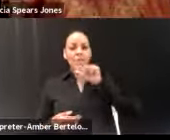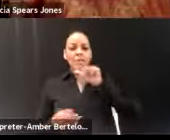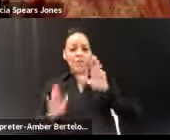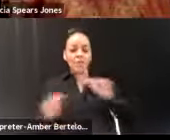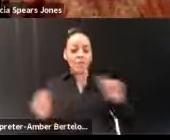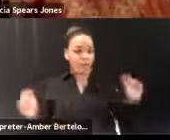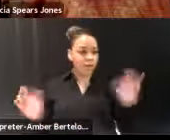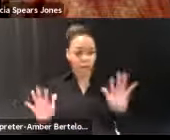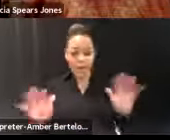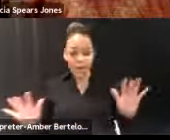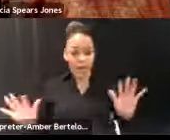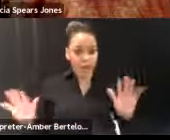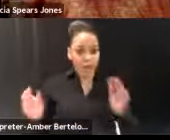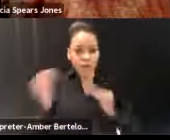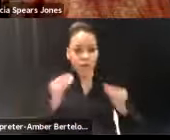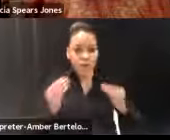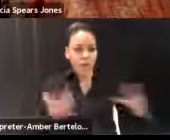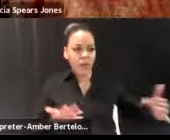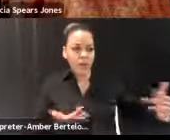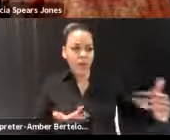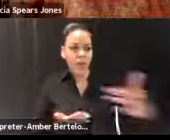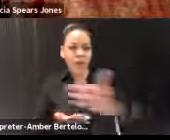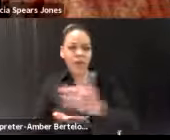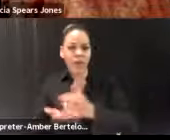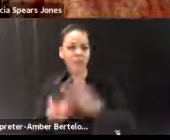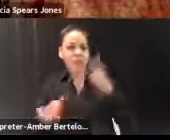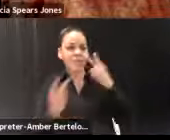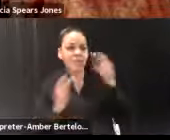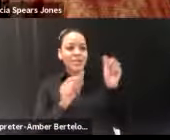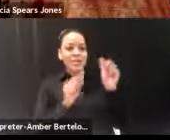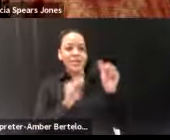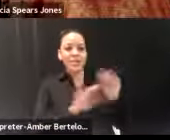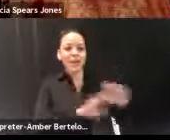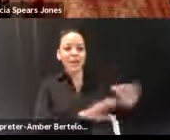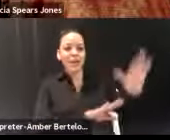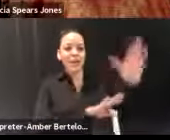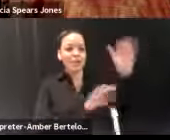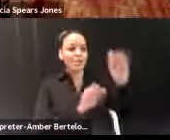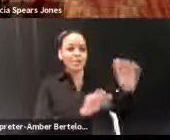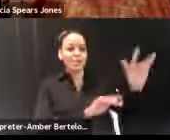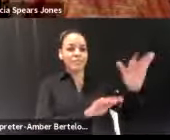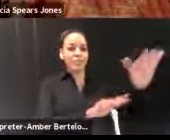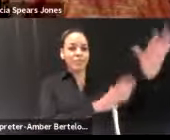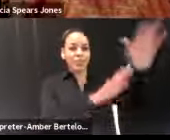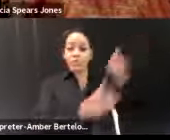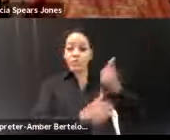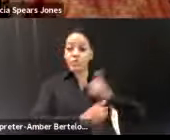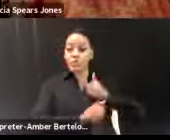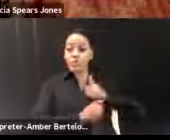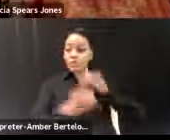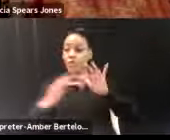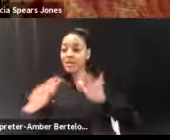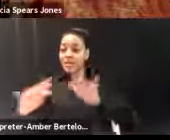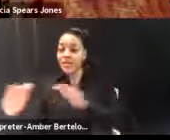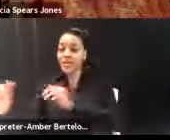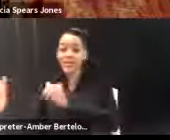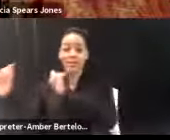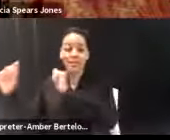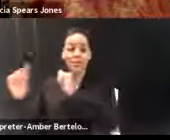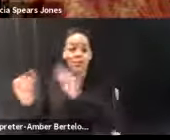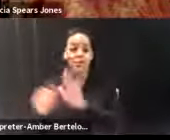bells ring across foothills when the soldiers leave. A music of hope, even as